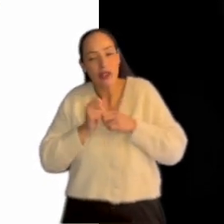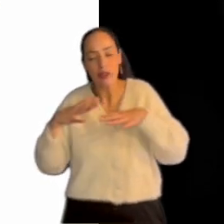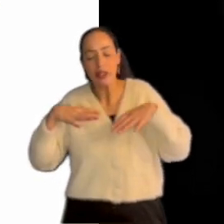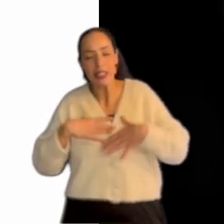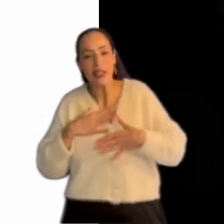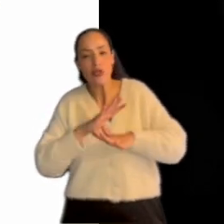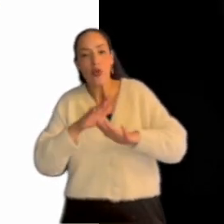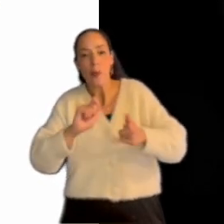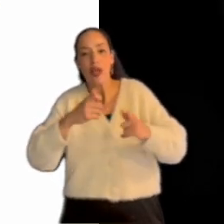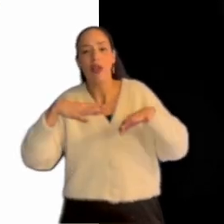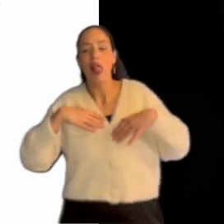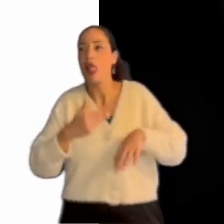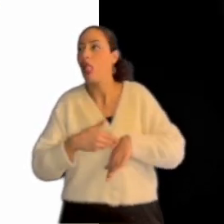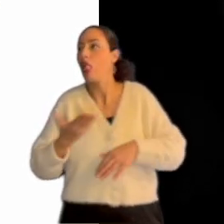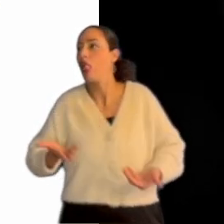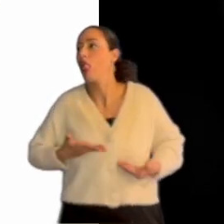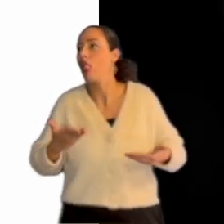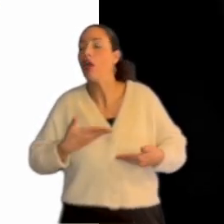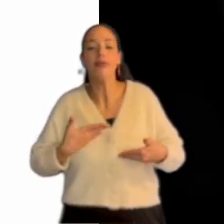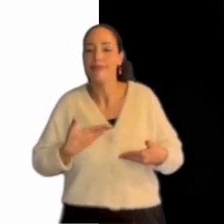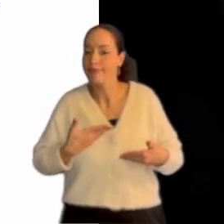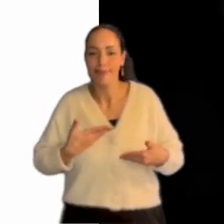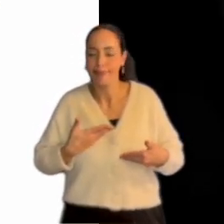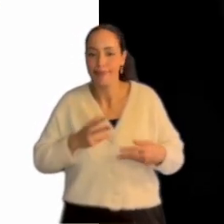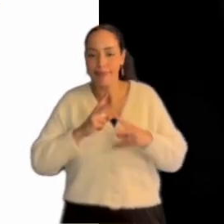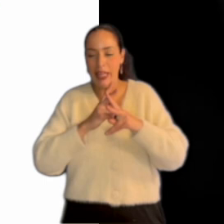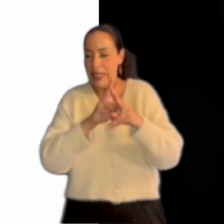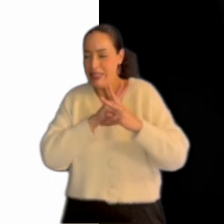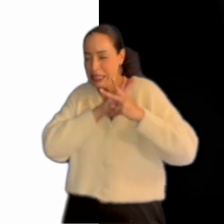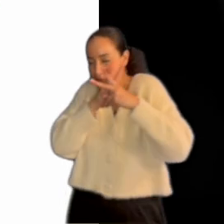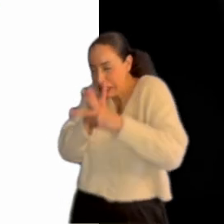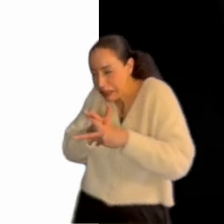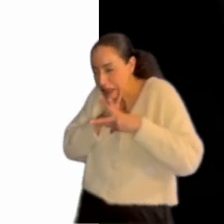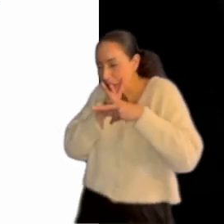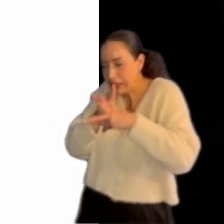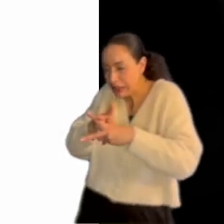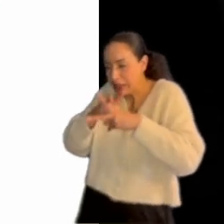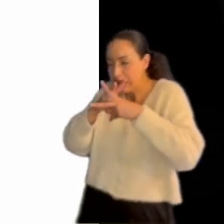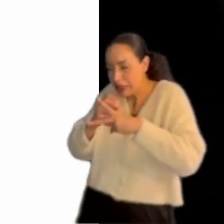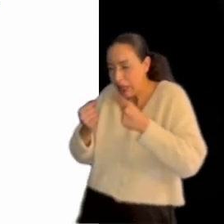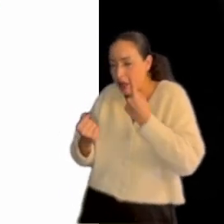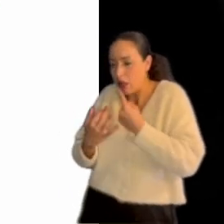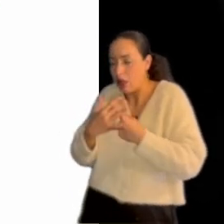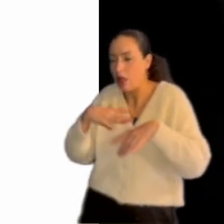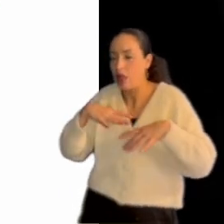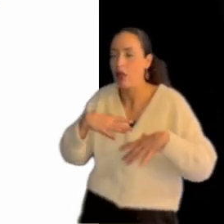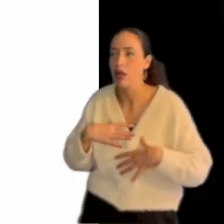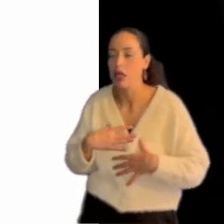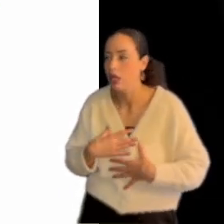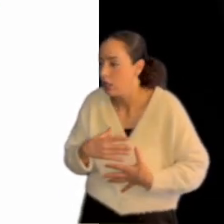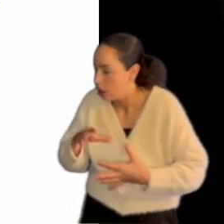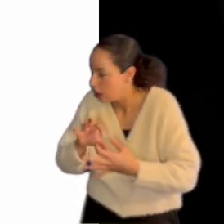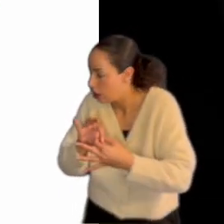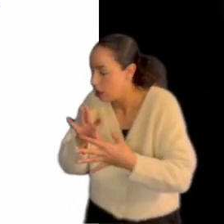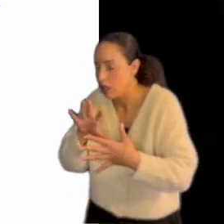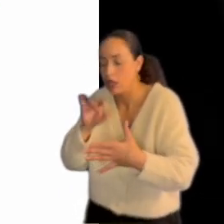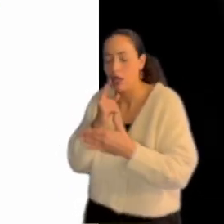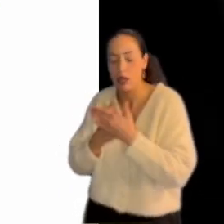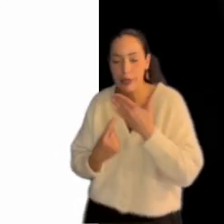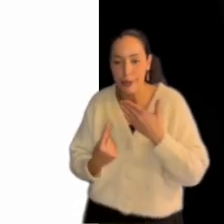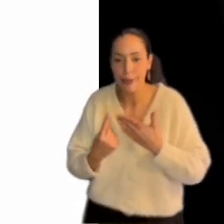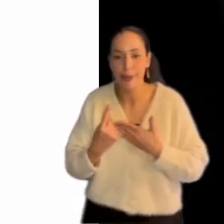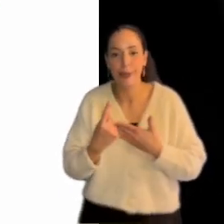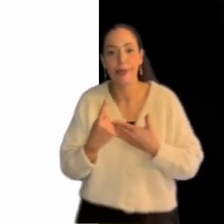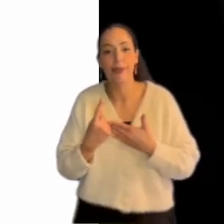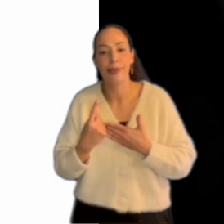such exhaustion, we have become disconnected and isolated, and this in turn compromises our capacity to offer care and those essential